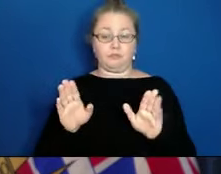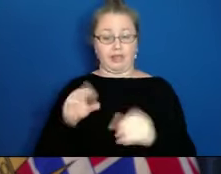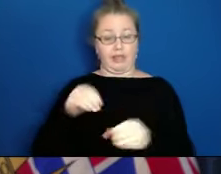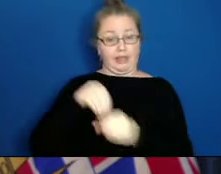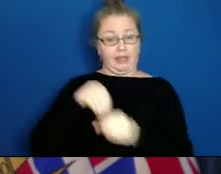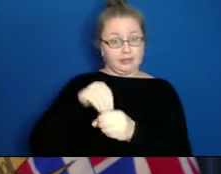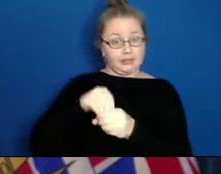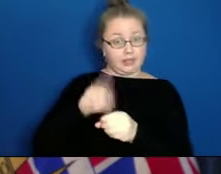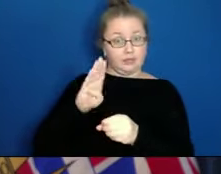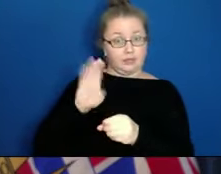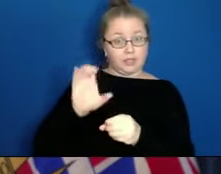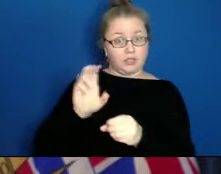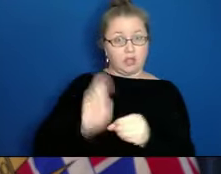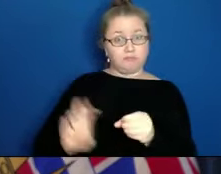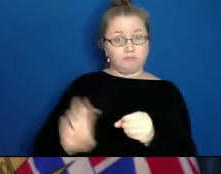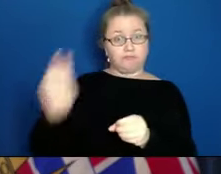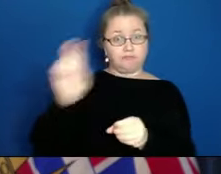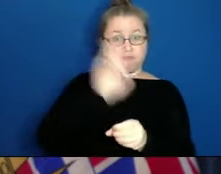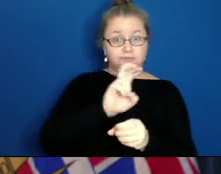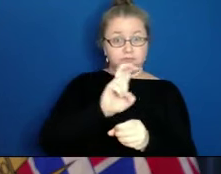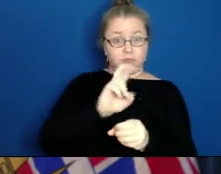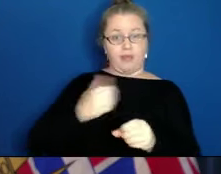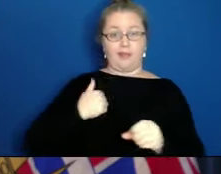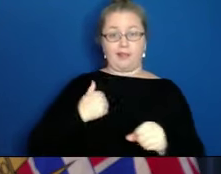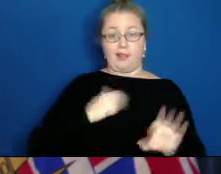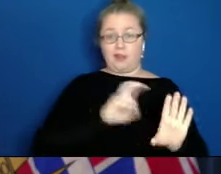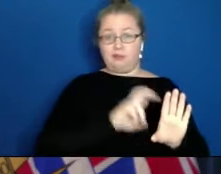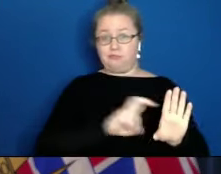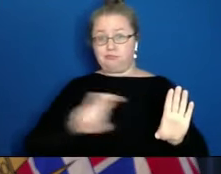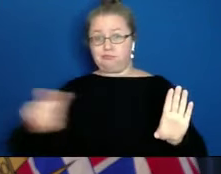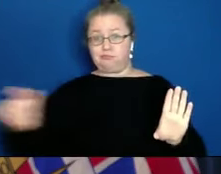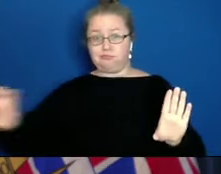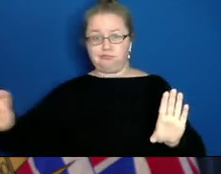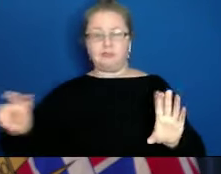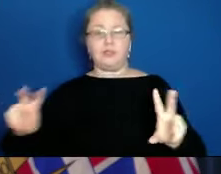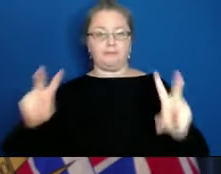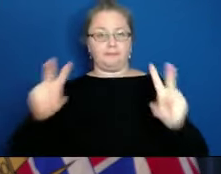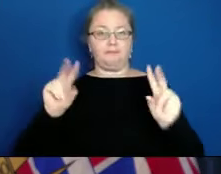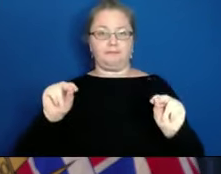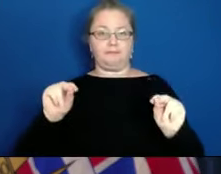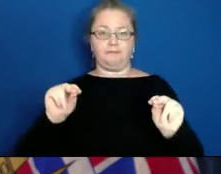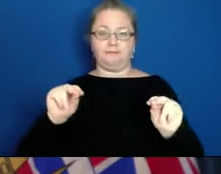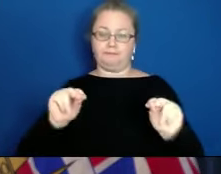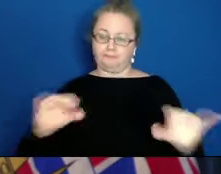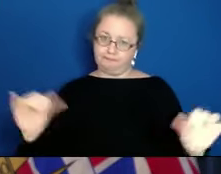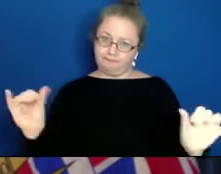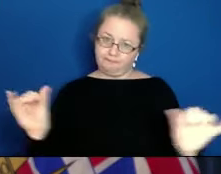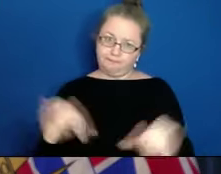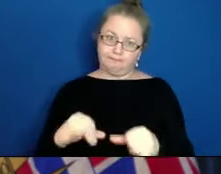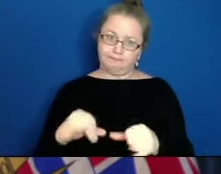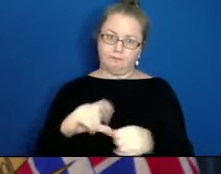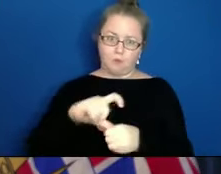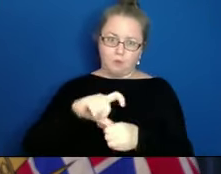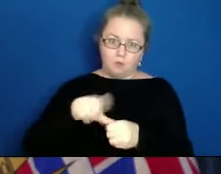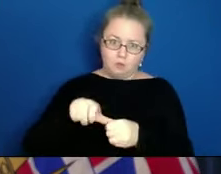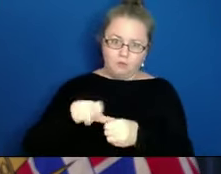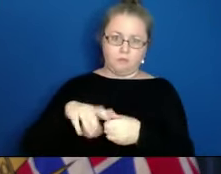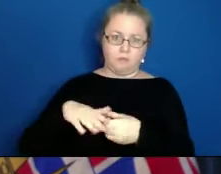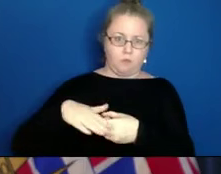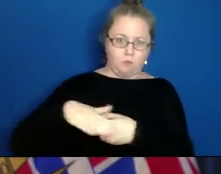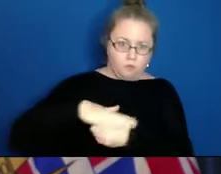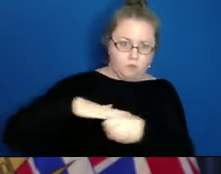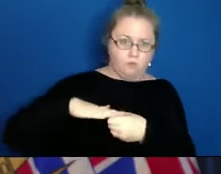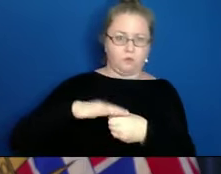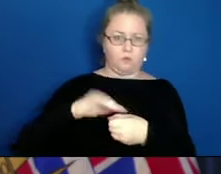Canada. I'm asking people again, we need to step back. We need to stay local. Stay within your